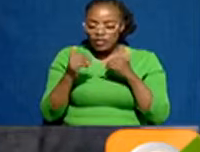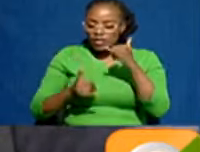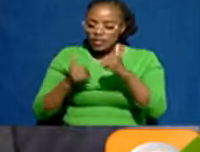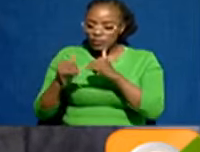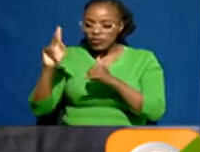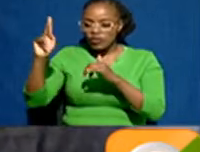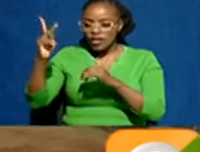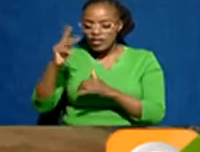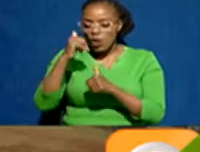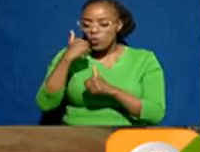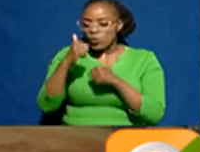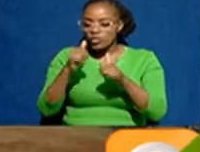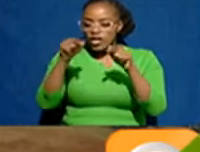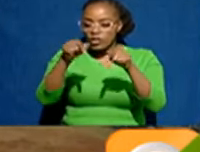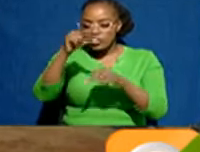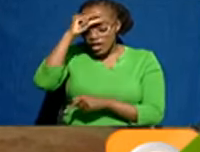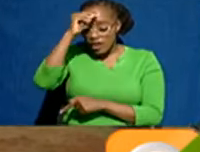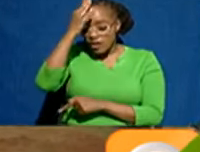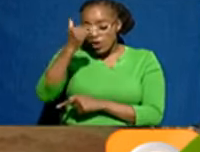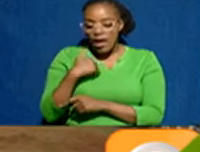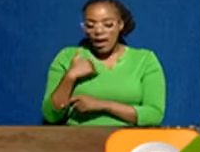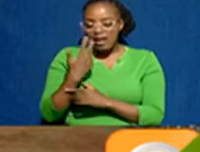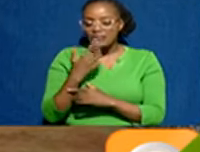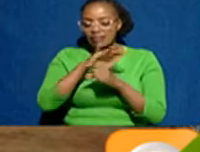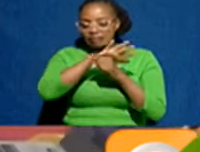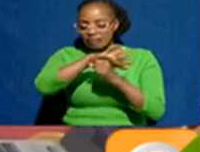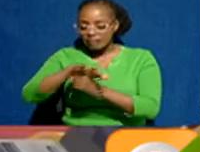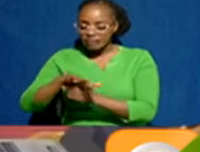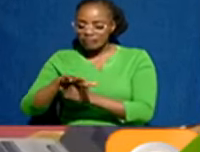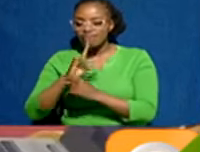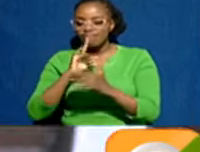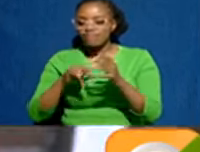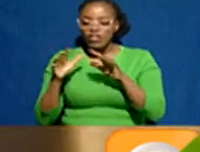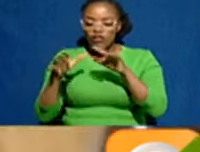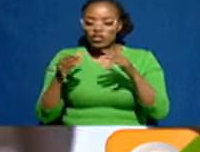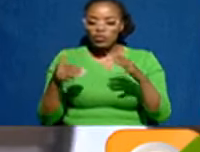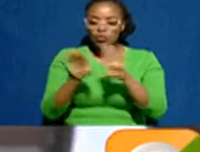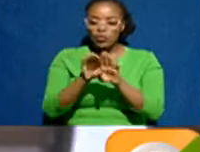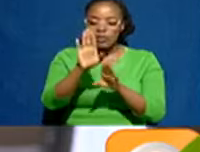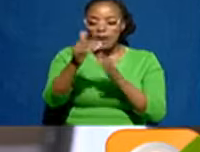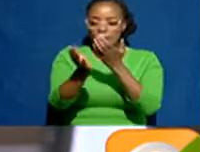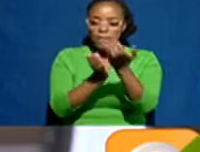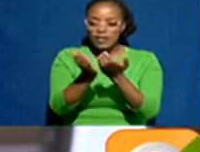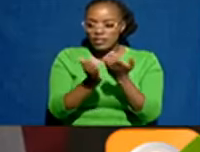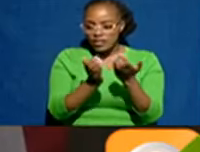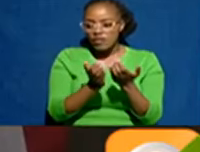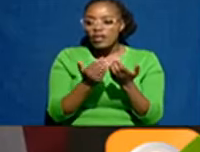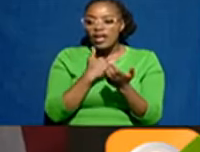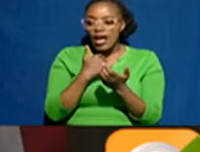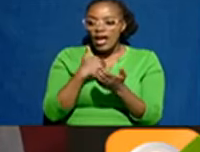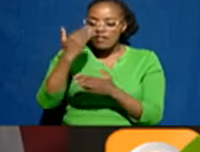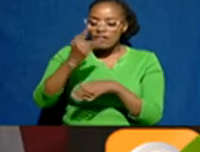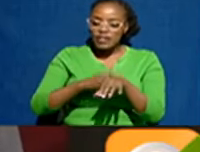members. They accuse the government of frustrating them. They claim they have been forced to shut down their businesses and face